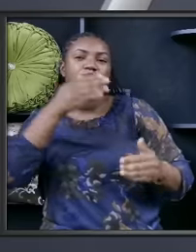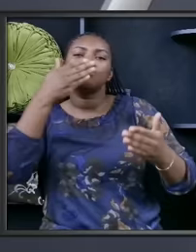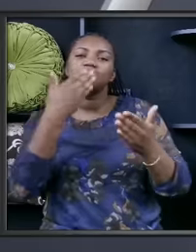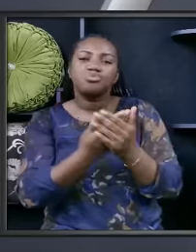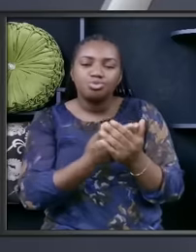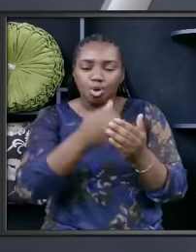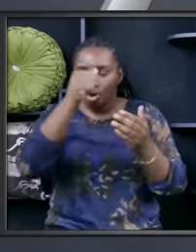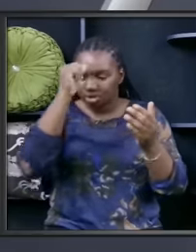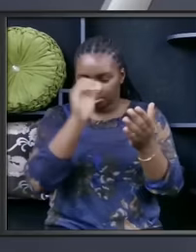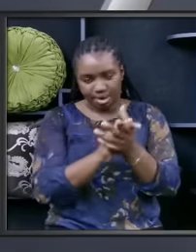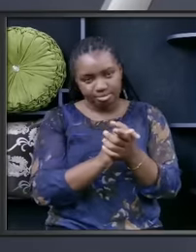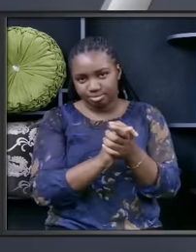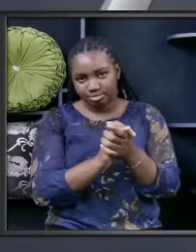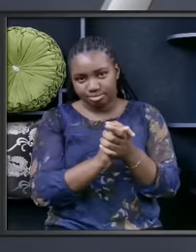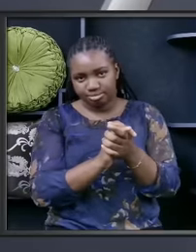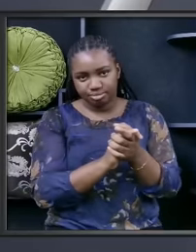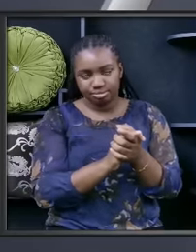husband.